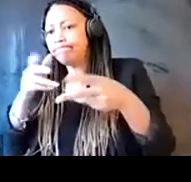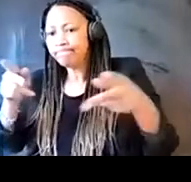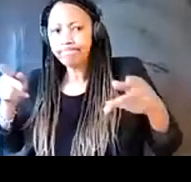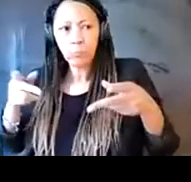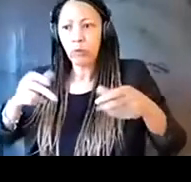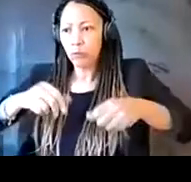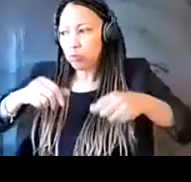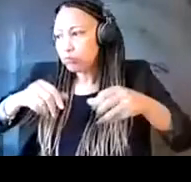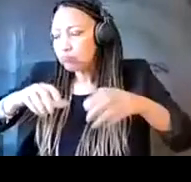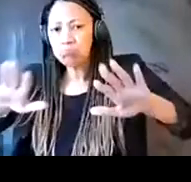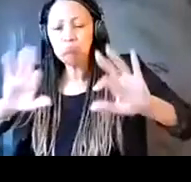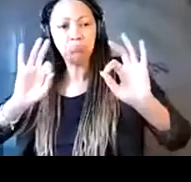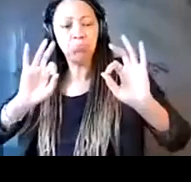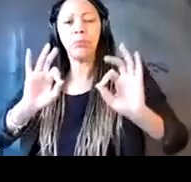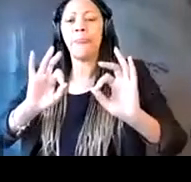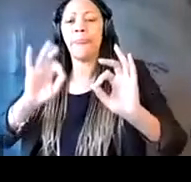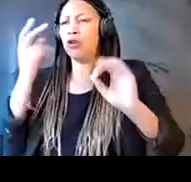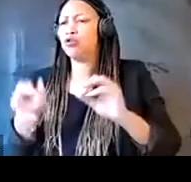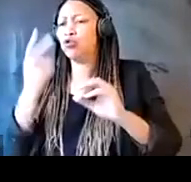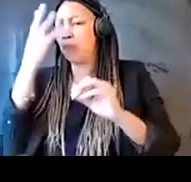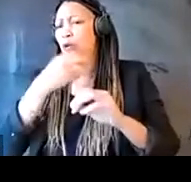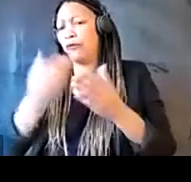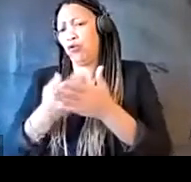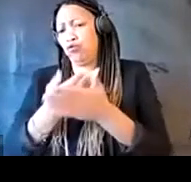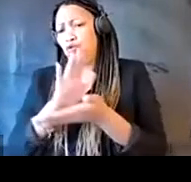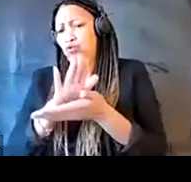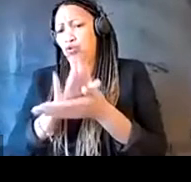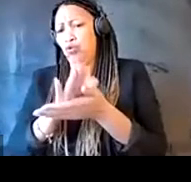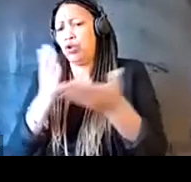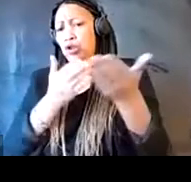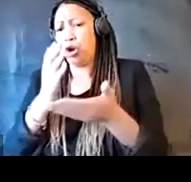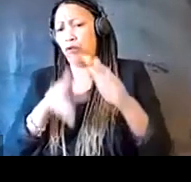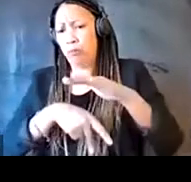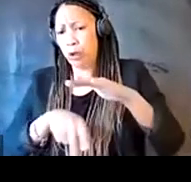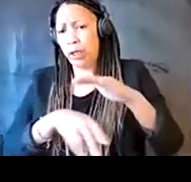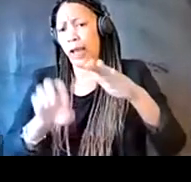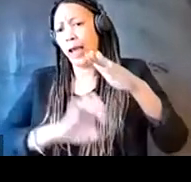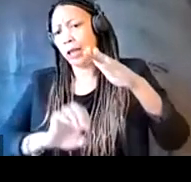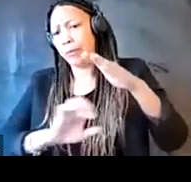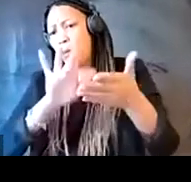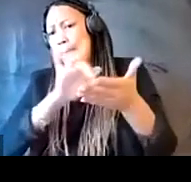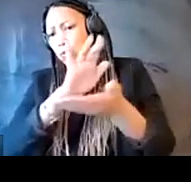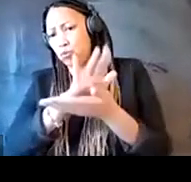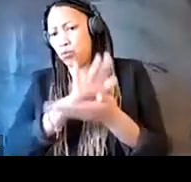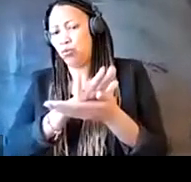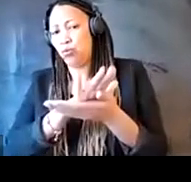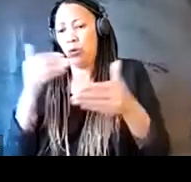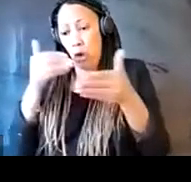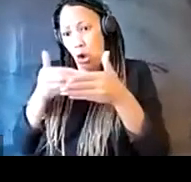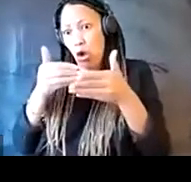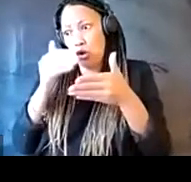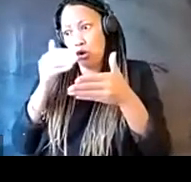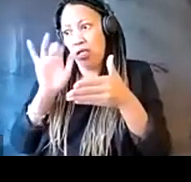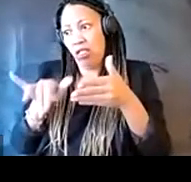point out that there are two beautiful new schools serving pre-K, elementary, and middle within very close proximity